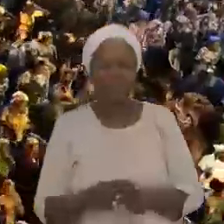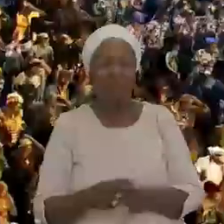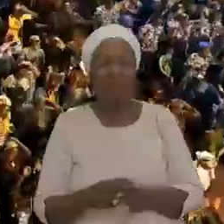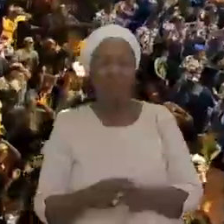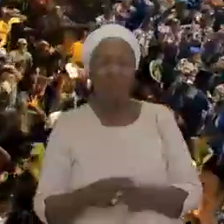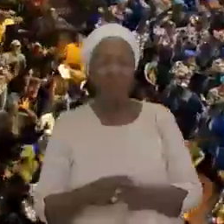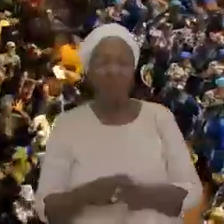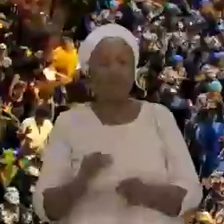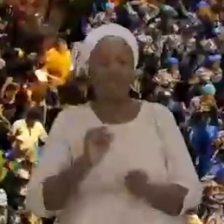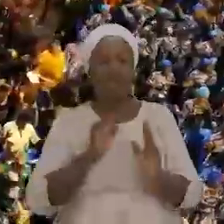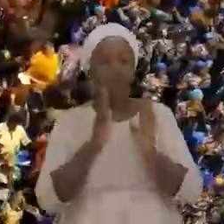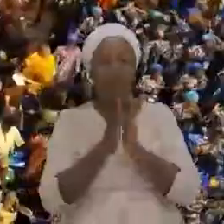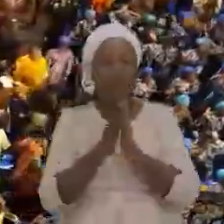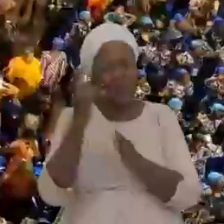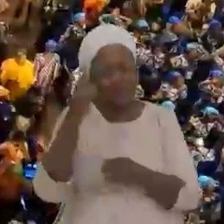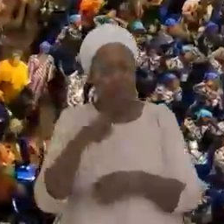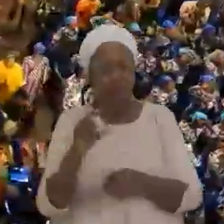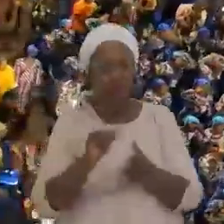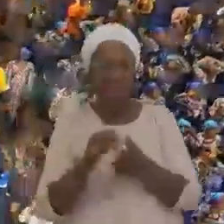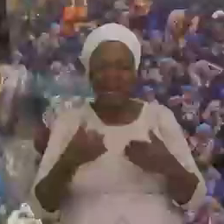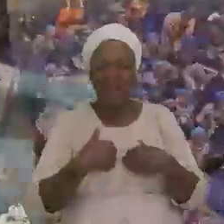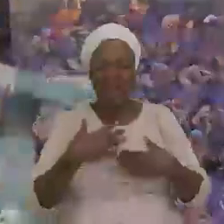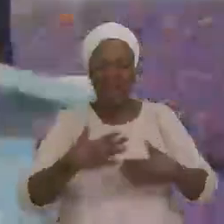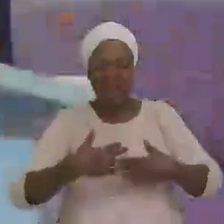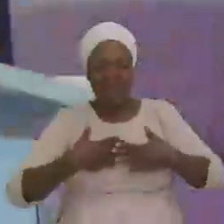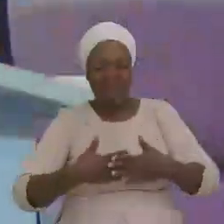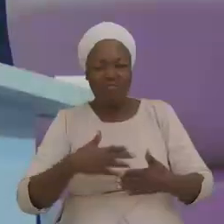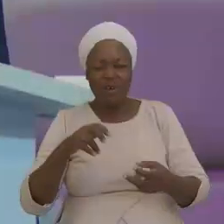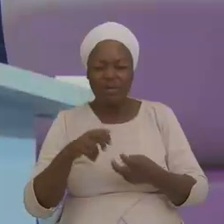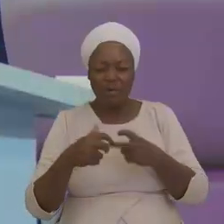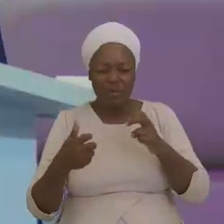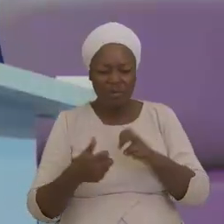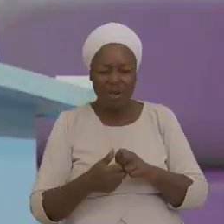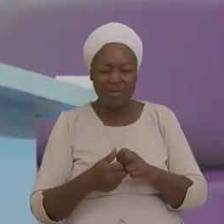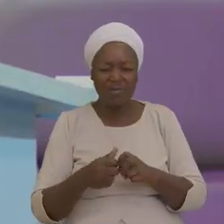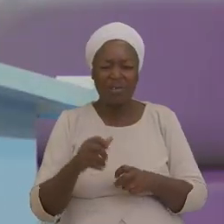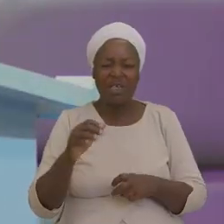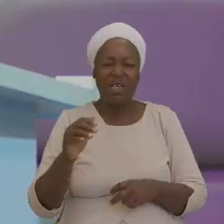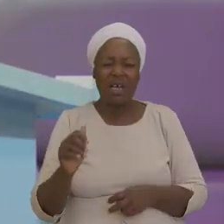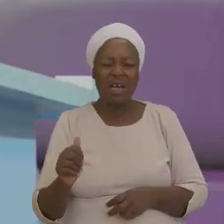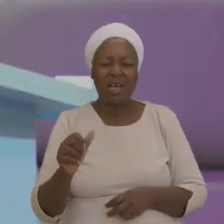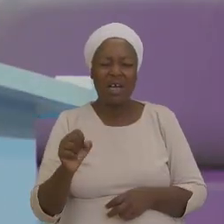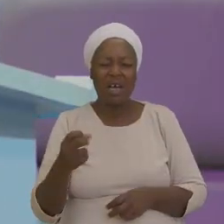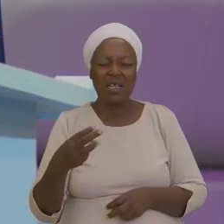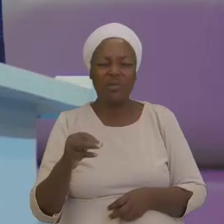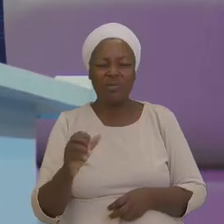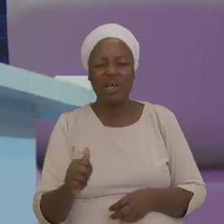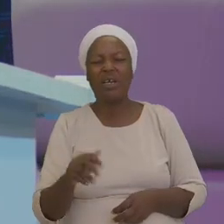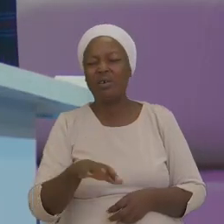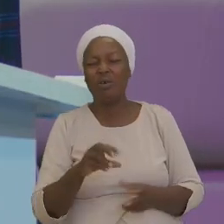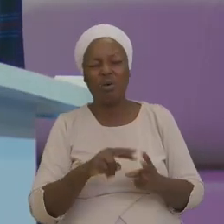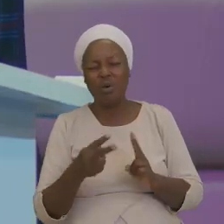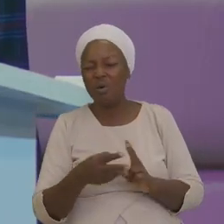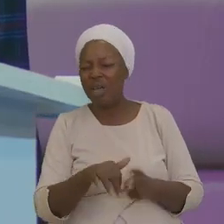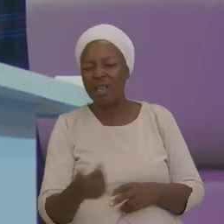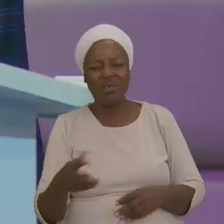I pray for those who have breathing problem, asthma or any other impediment in your breathing.